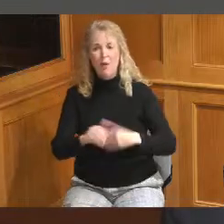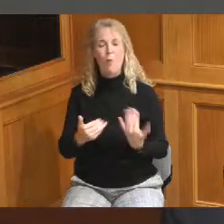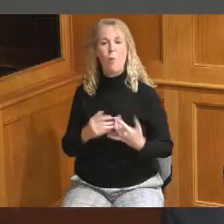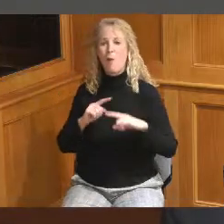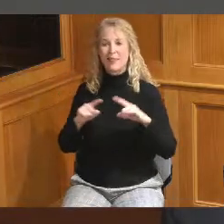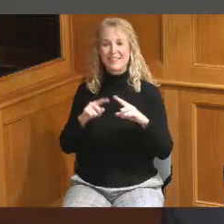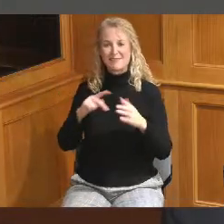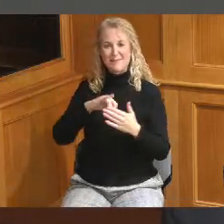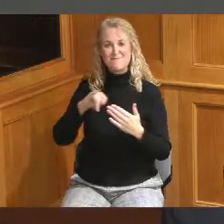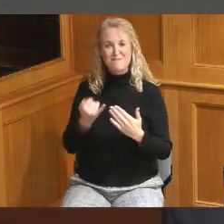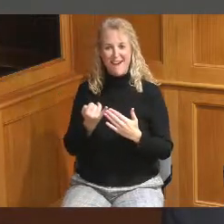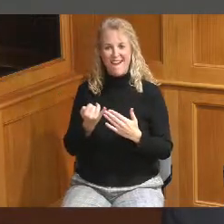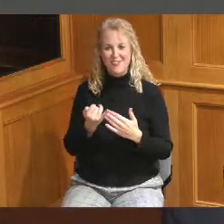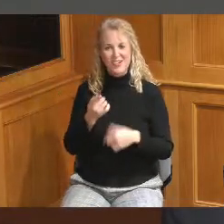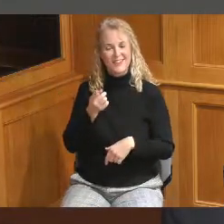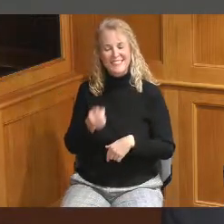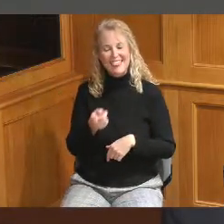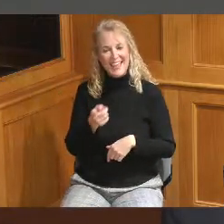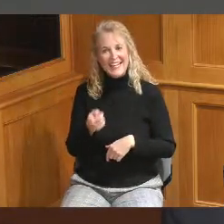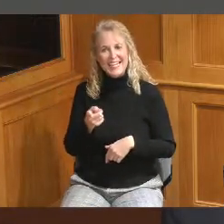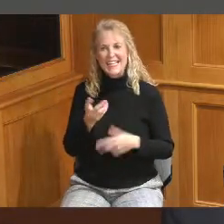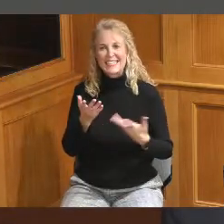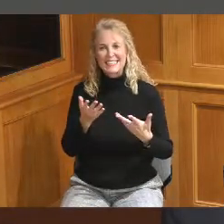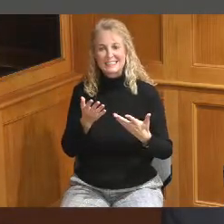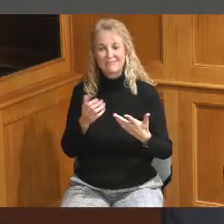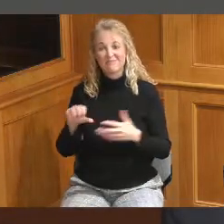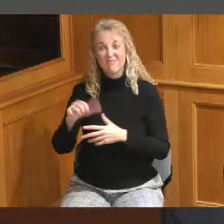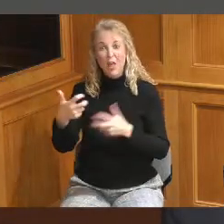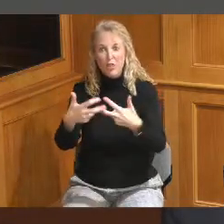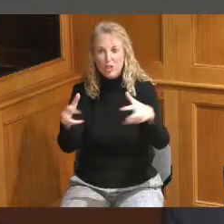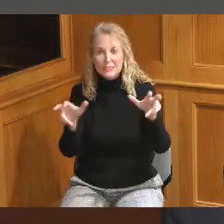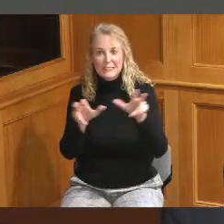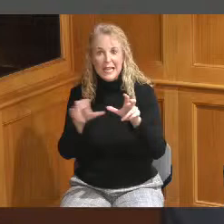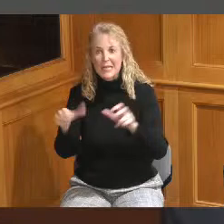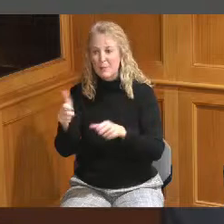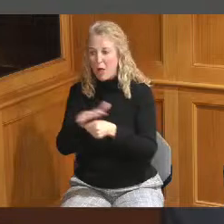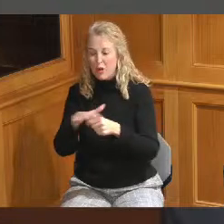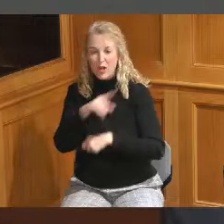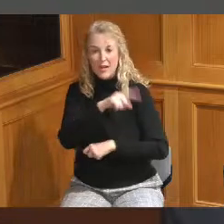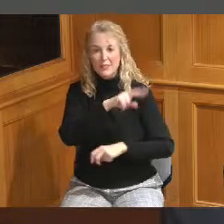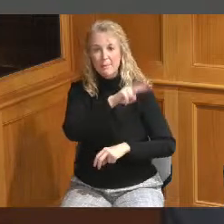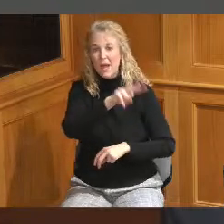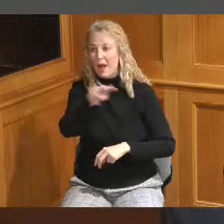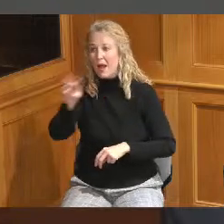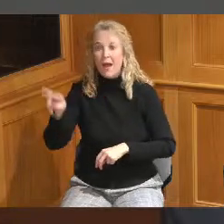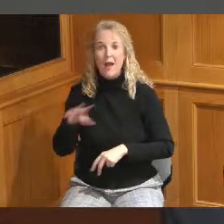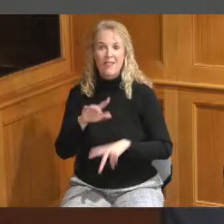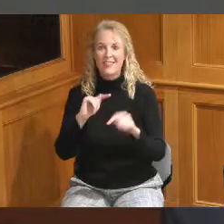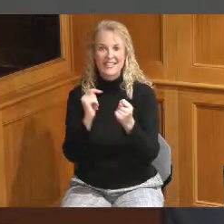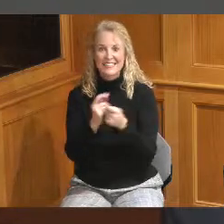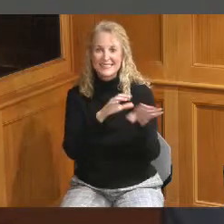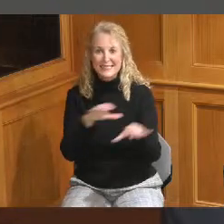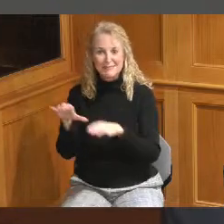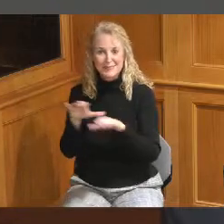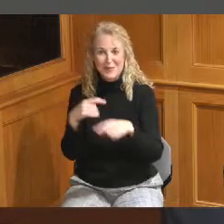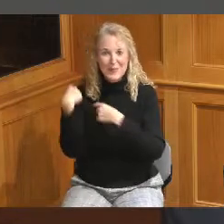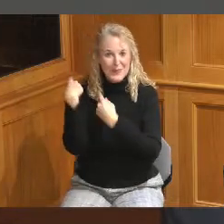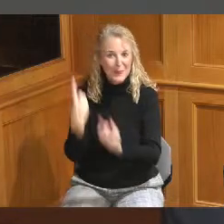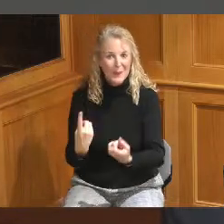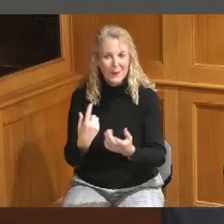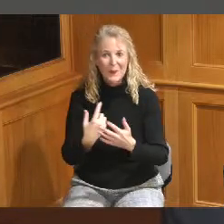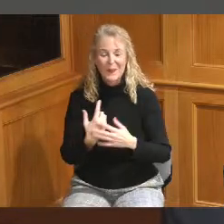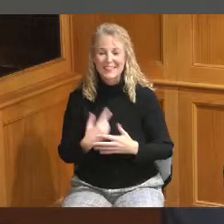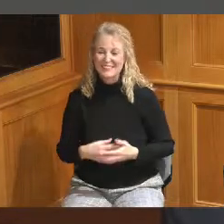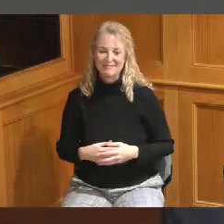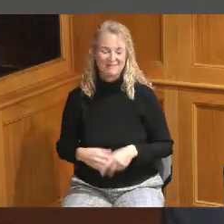projects and travels to other stadiums and all the little things that Joe and his team have done to make sure that we are